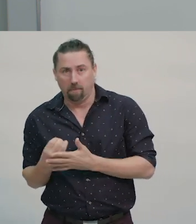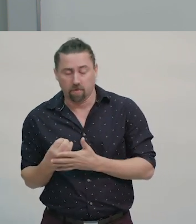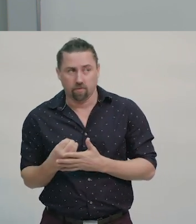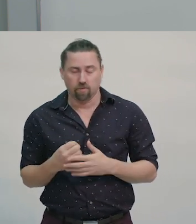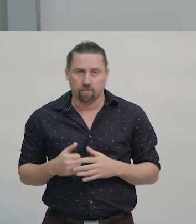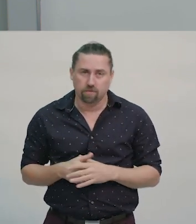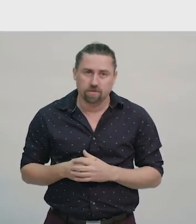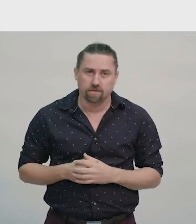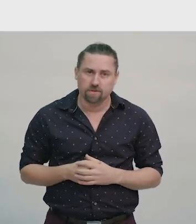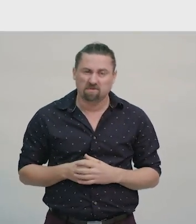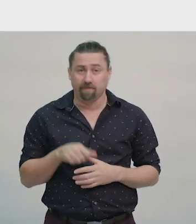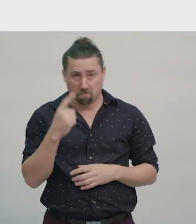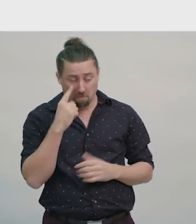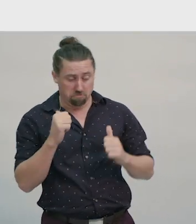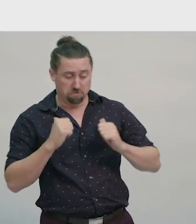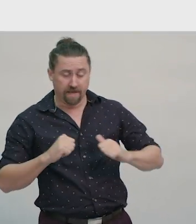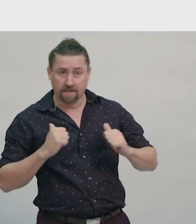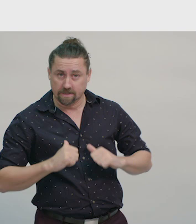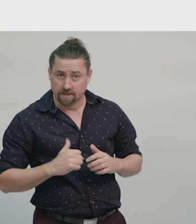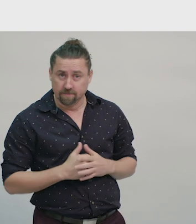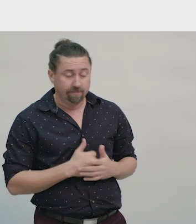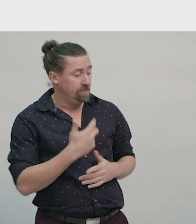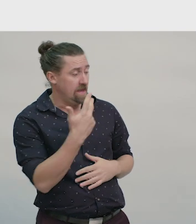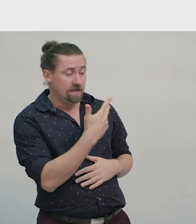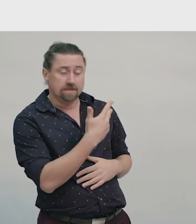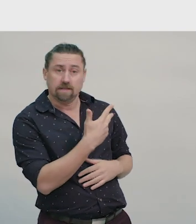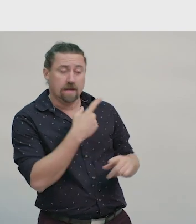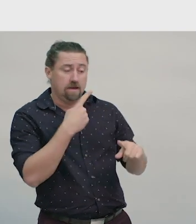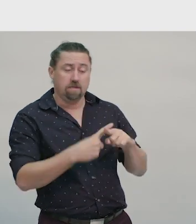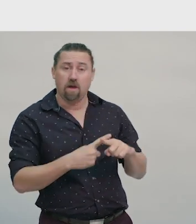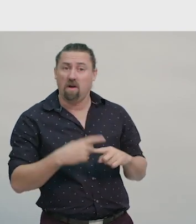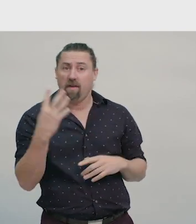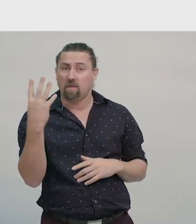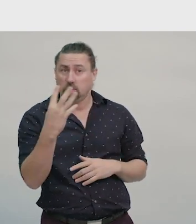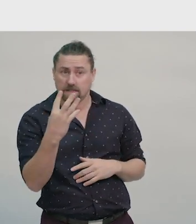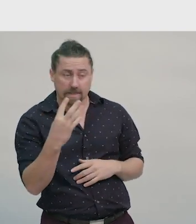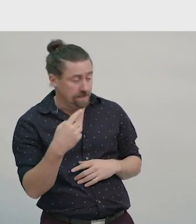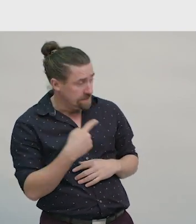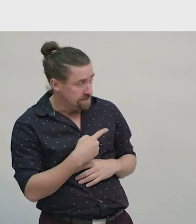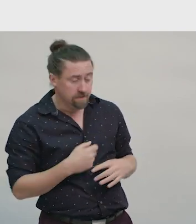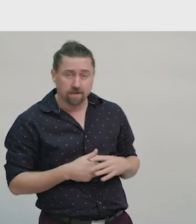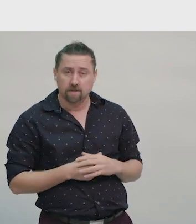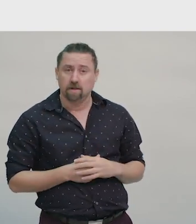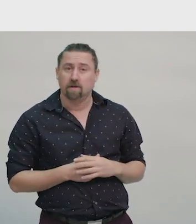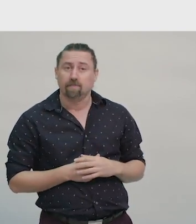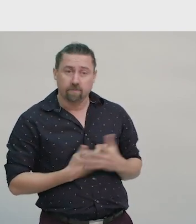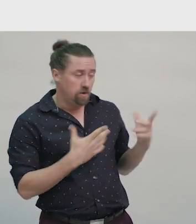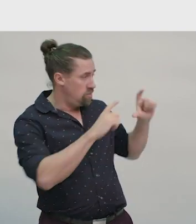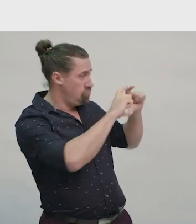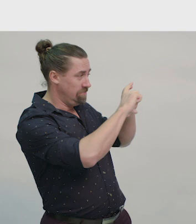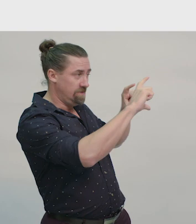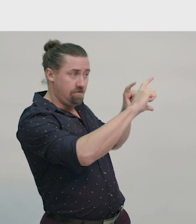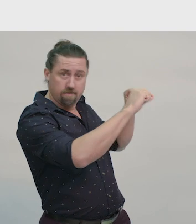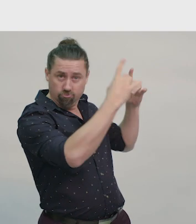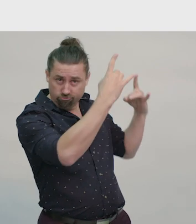multiplication. Let's try it with 18 multiplied by 14. First, we draw a